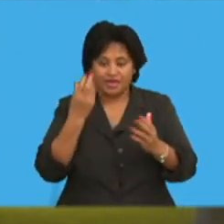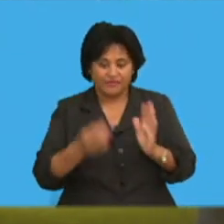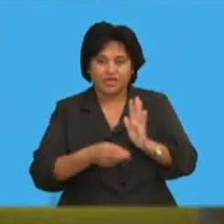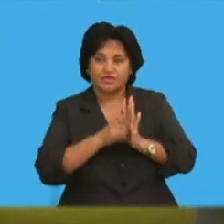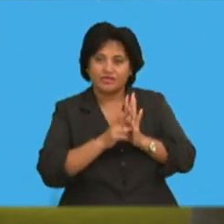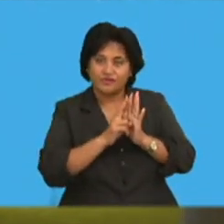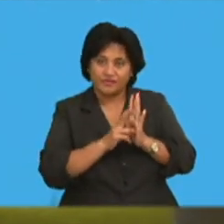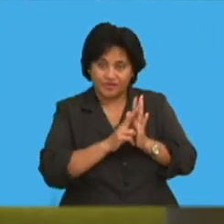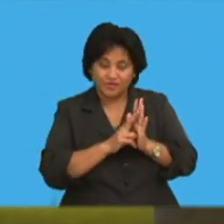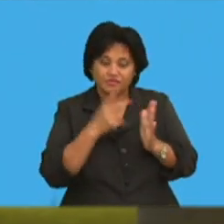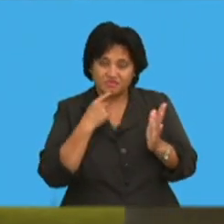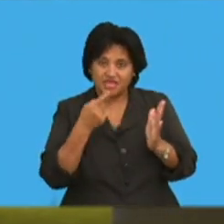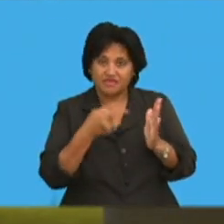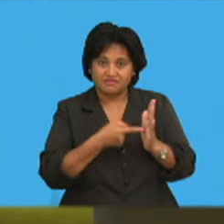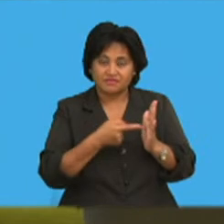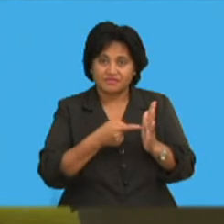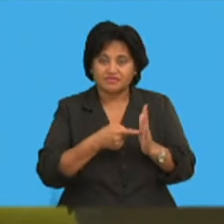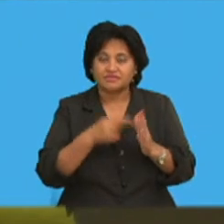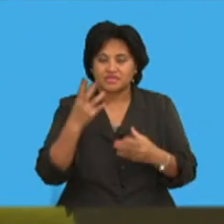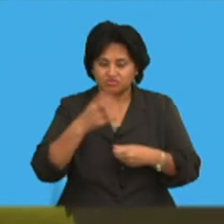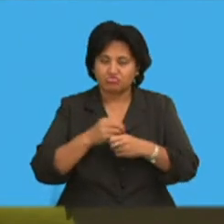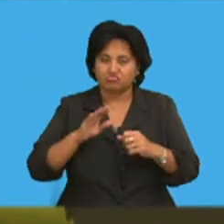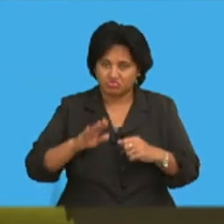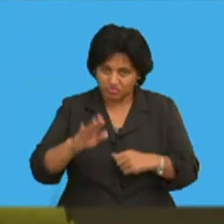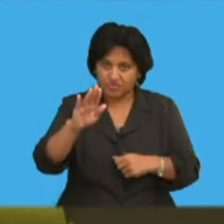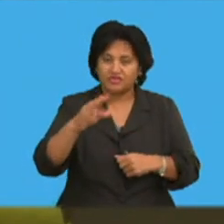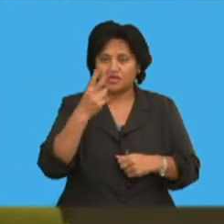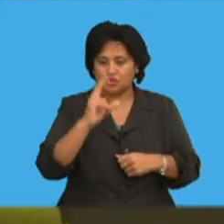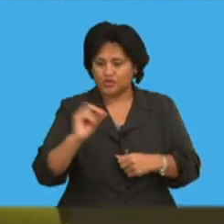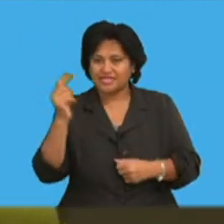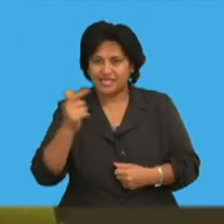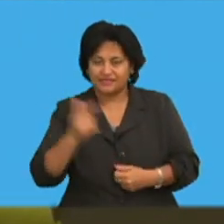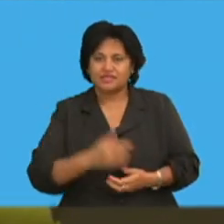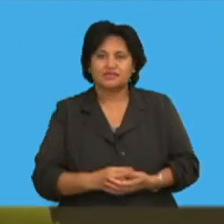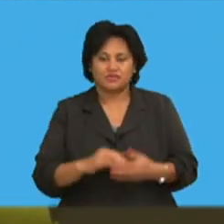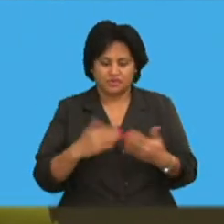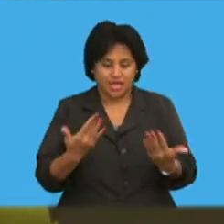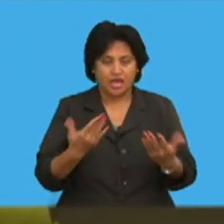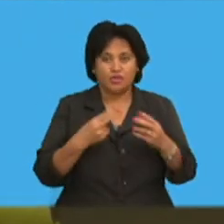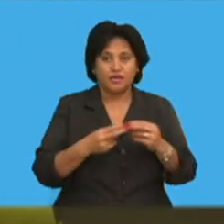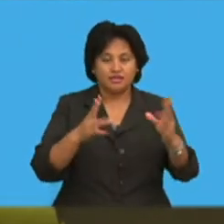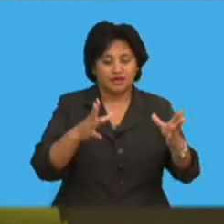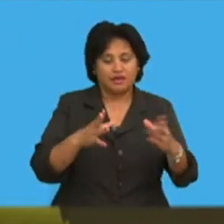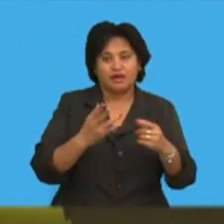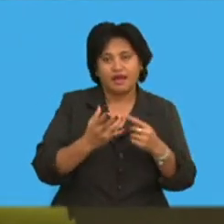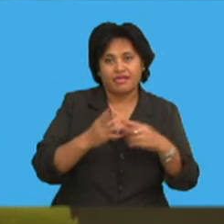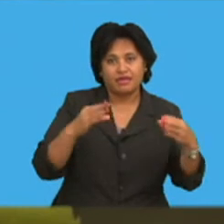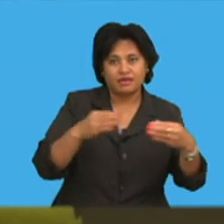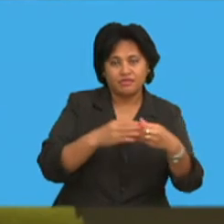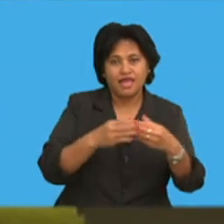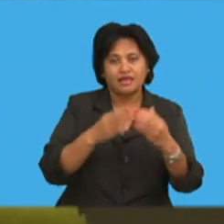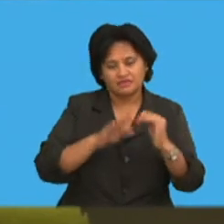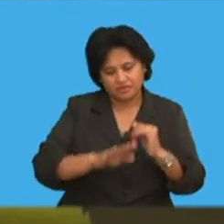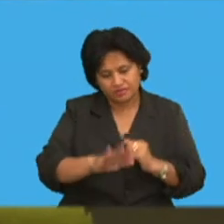that investment has remained upbeat in 2017, and on average new lending from commercial banks for investment increased by an average of